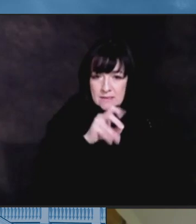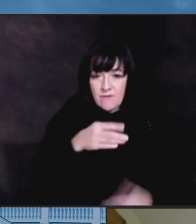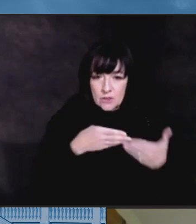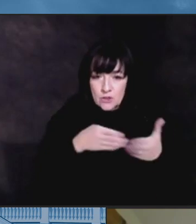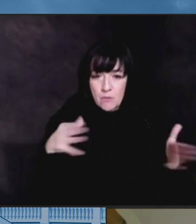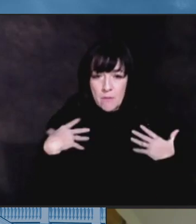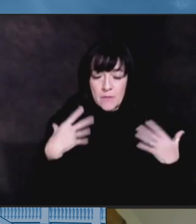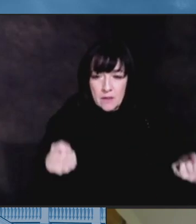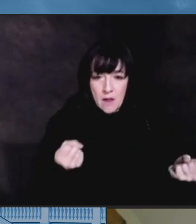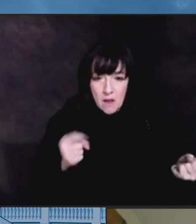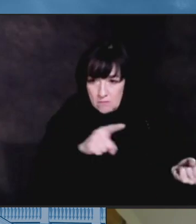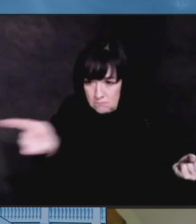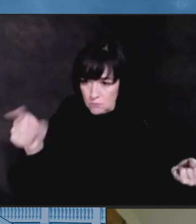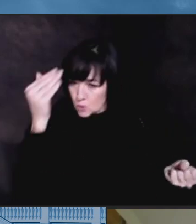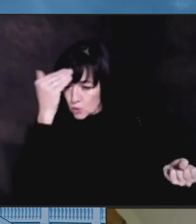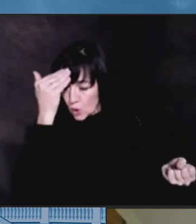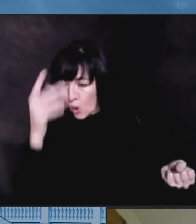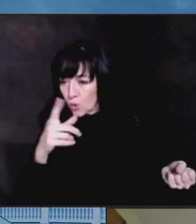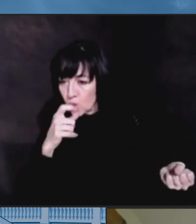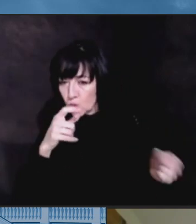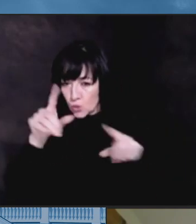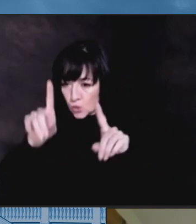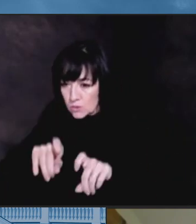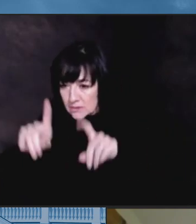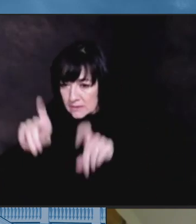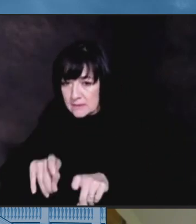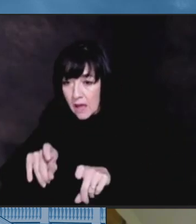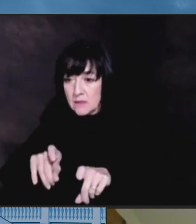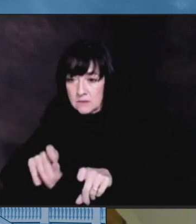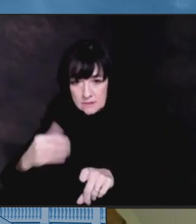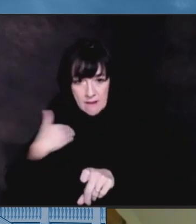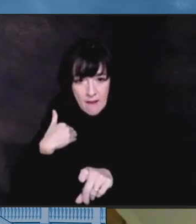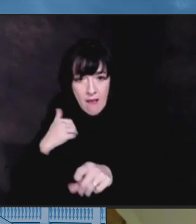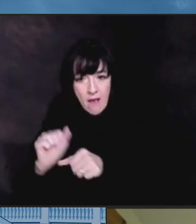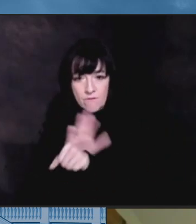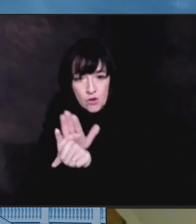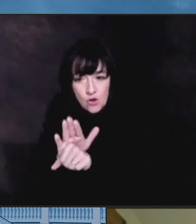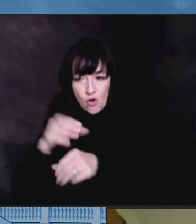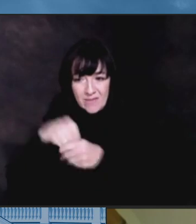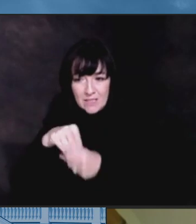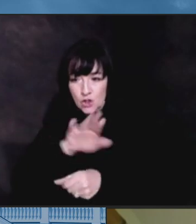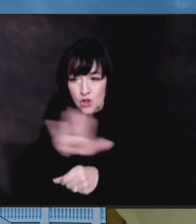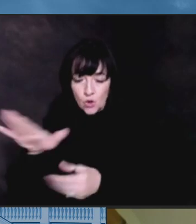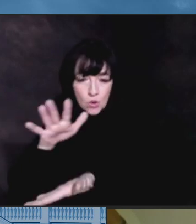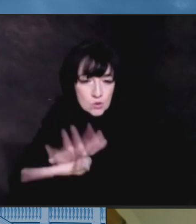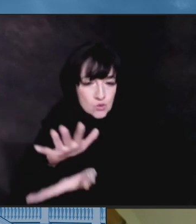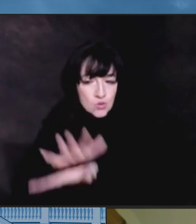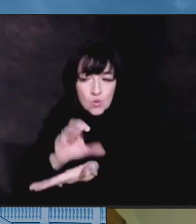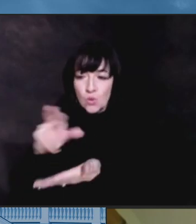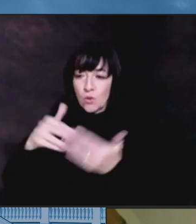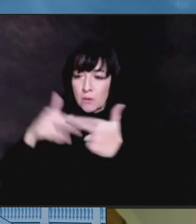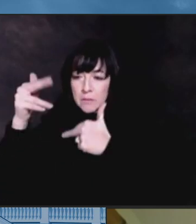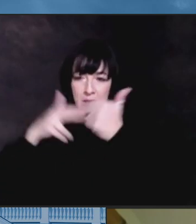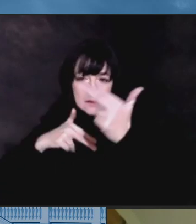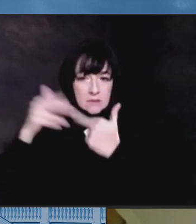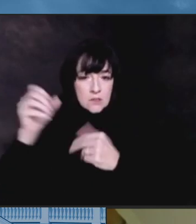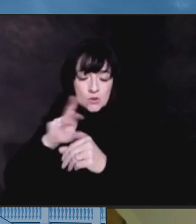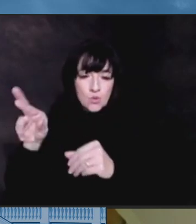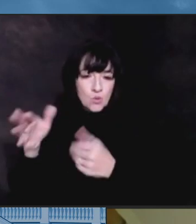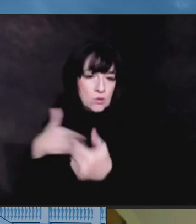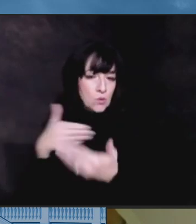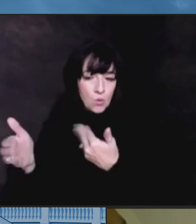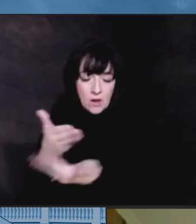individuals who've tested positive that work in their facilities. And so what I said was that we would work with all the stakeholders, the people